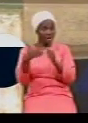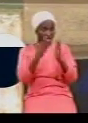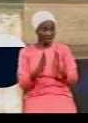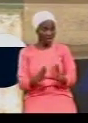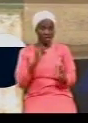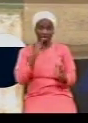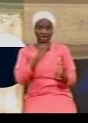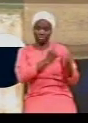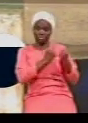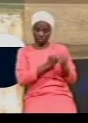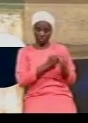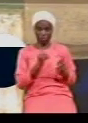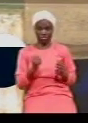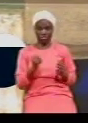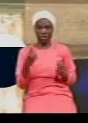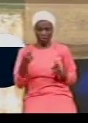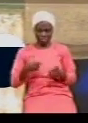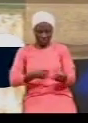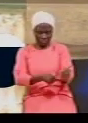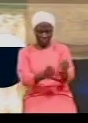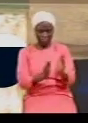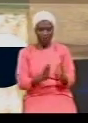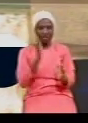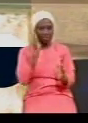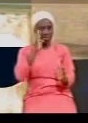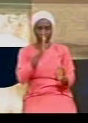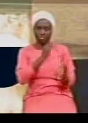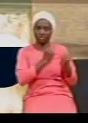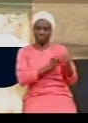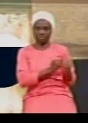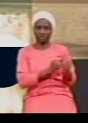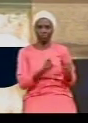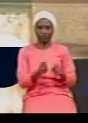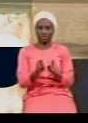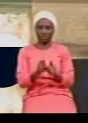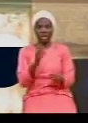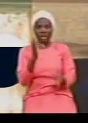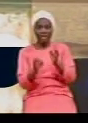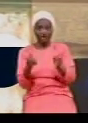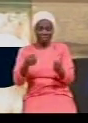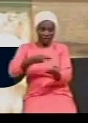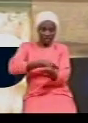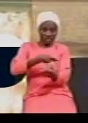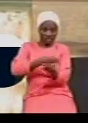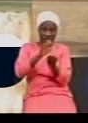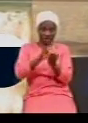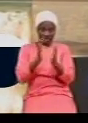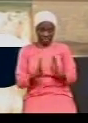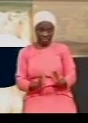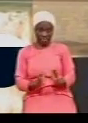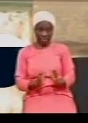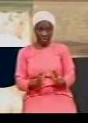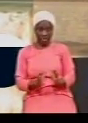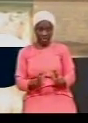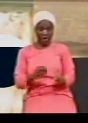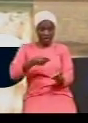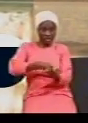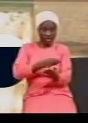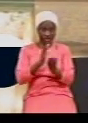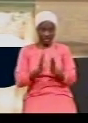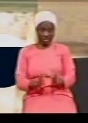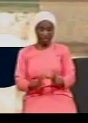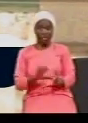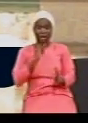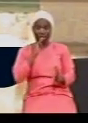the followers will be courageous. If the shepherd is courageous, the sheep, the saints,